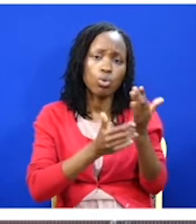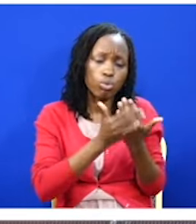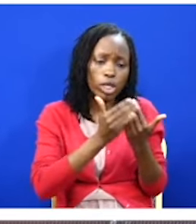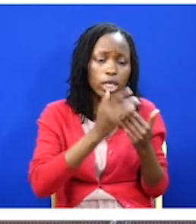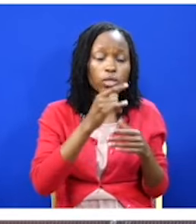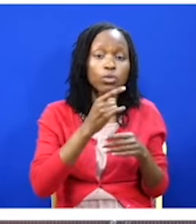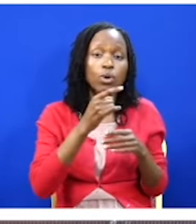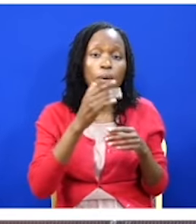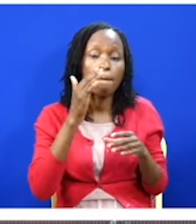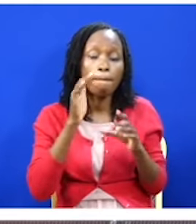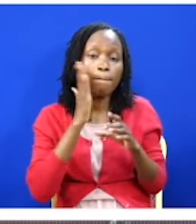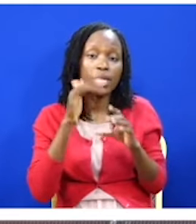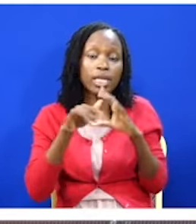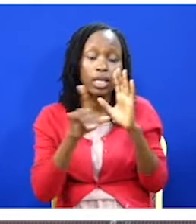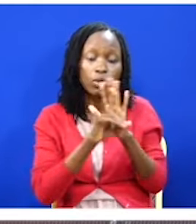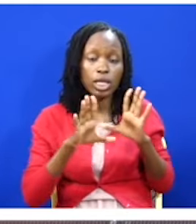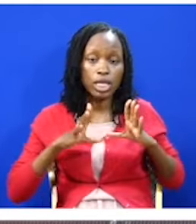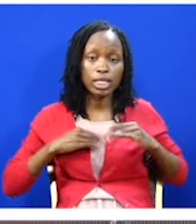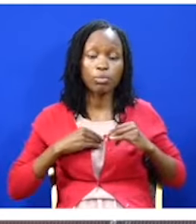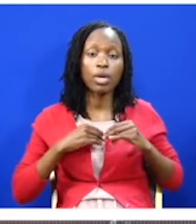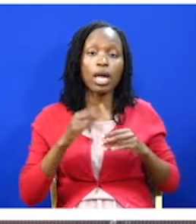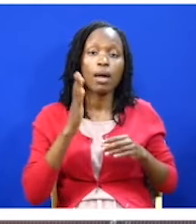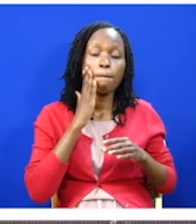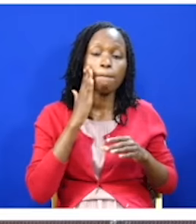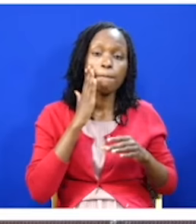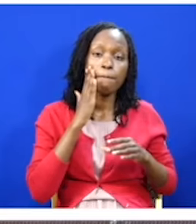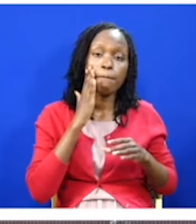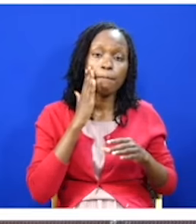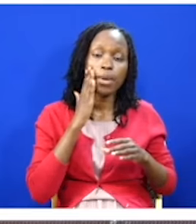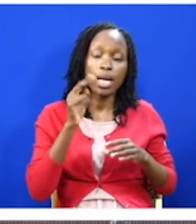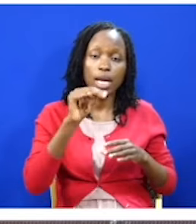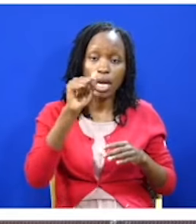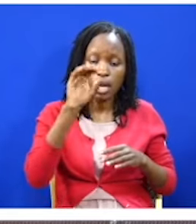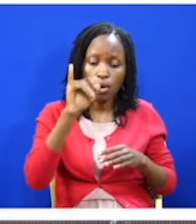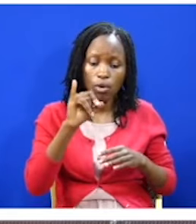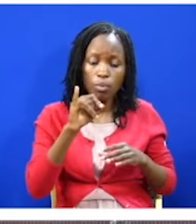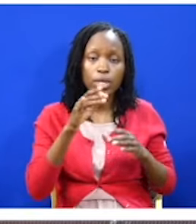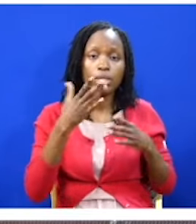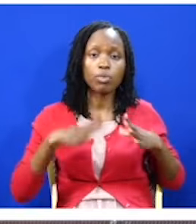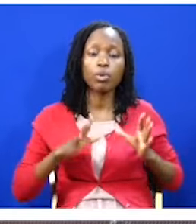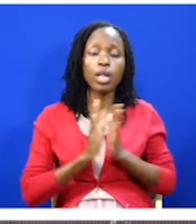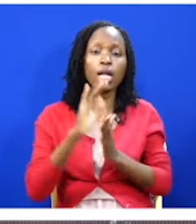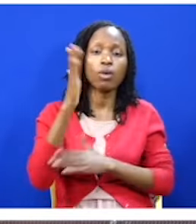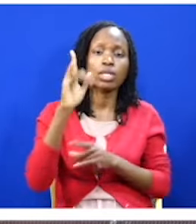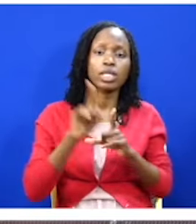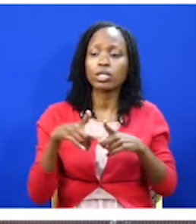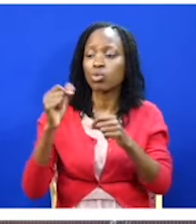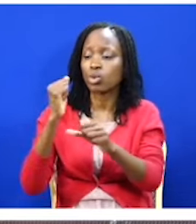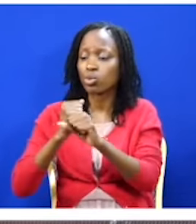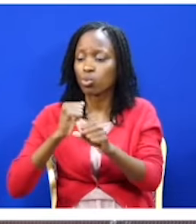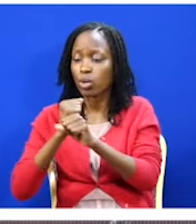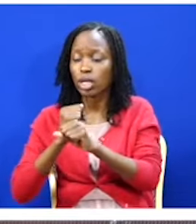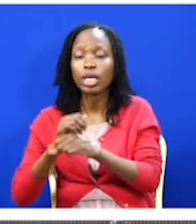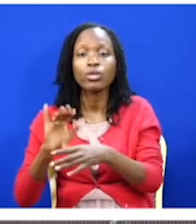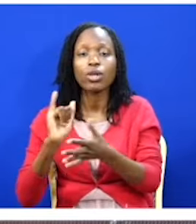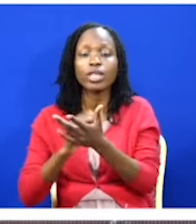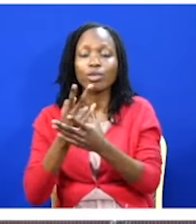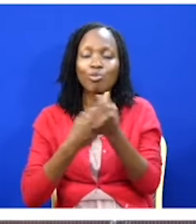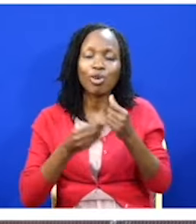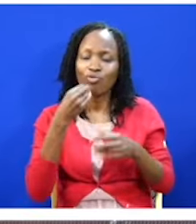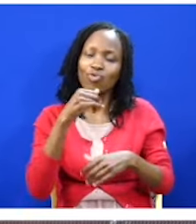She accepted Naomi's people and Naomi's God. She went out to glean the fields in Bethlehem so that they both could have food